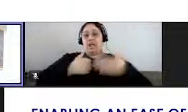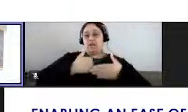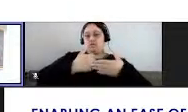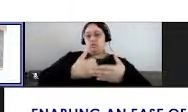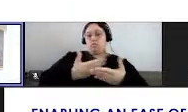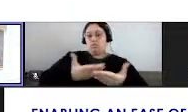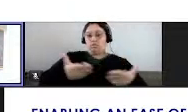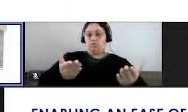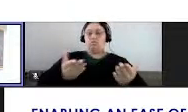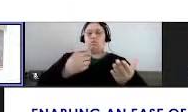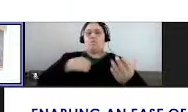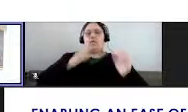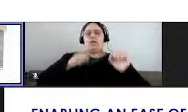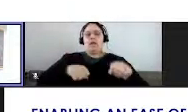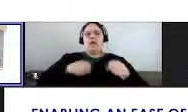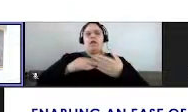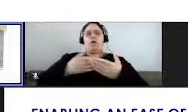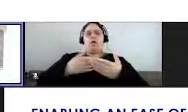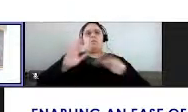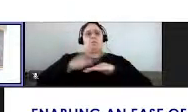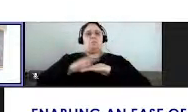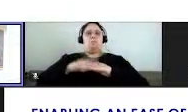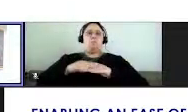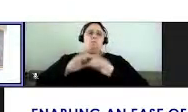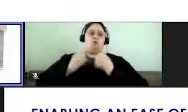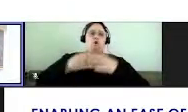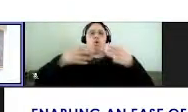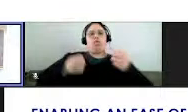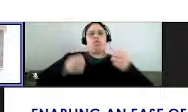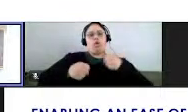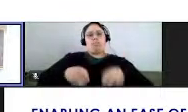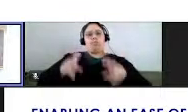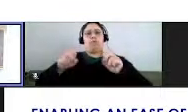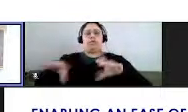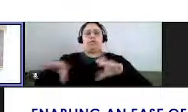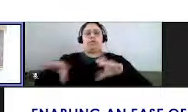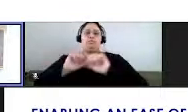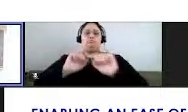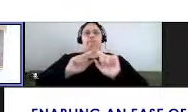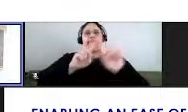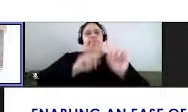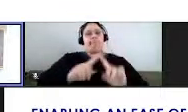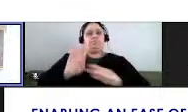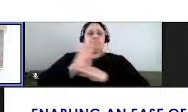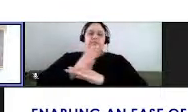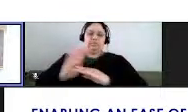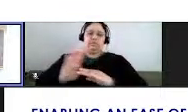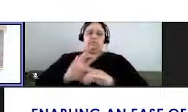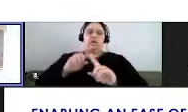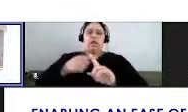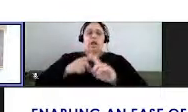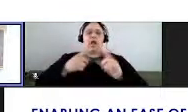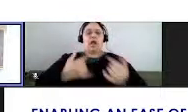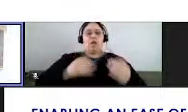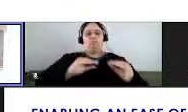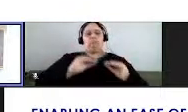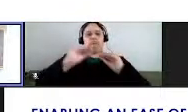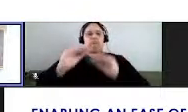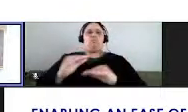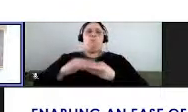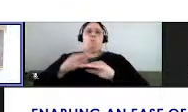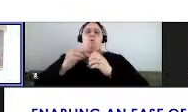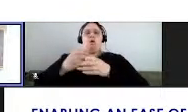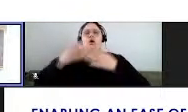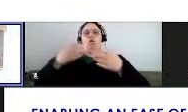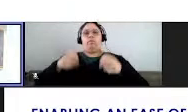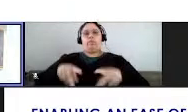assist, they're able to actually unlock major growth opportunities within these businesses and obviously translate that in terms of growth